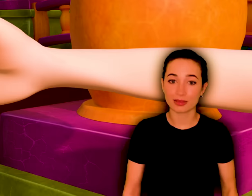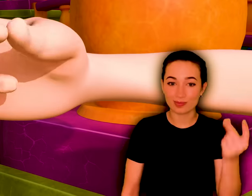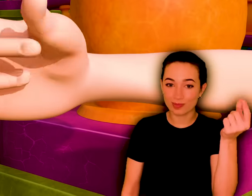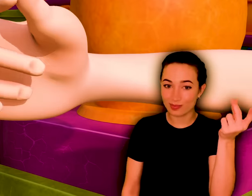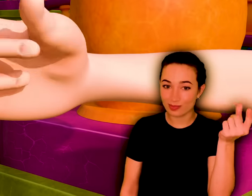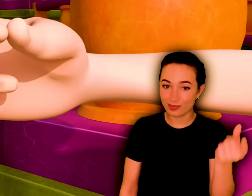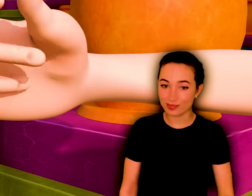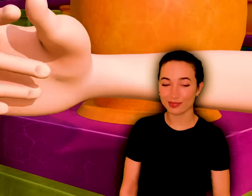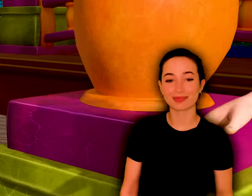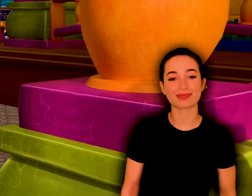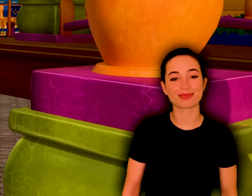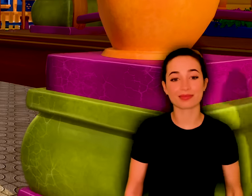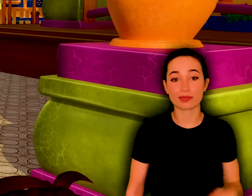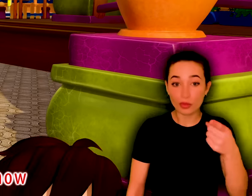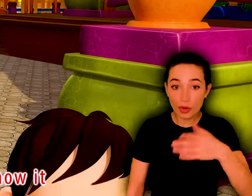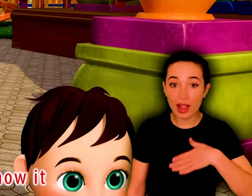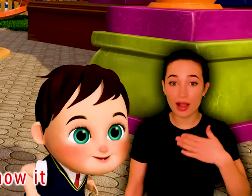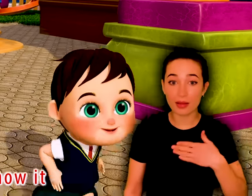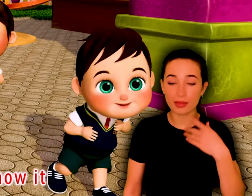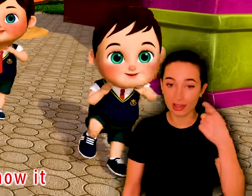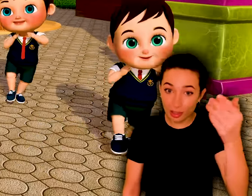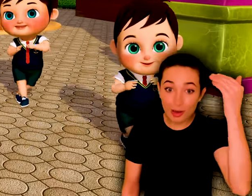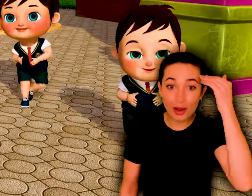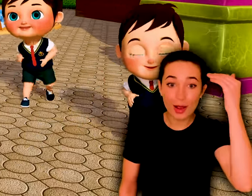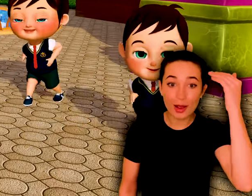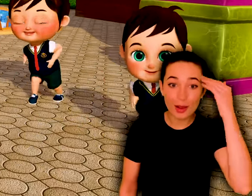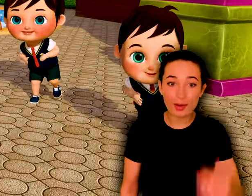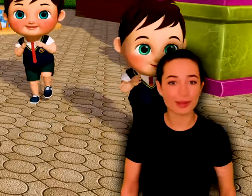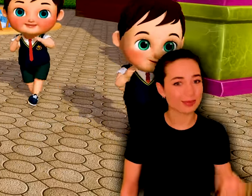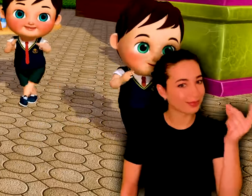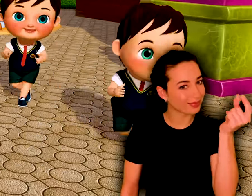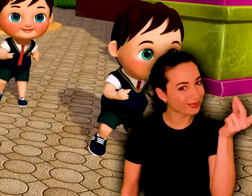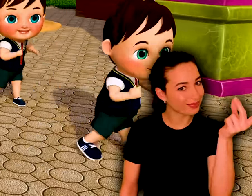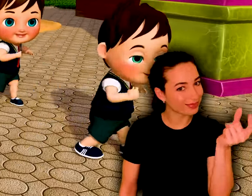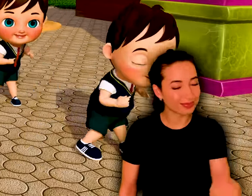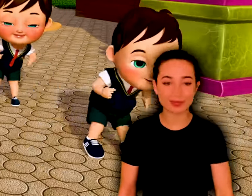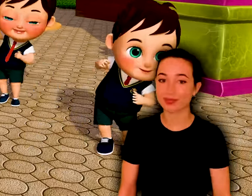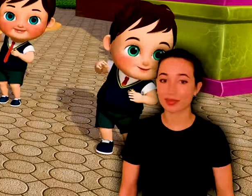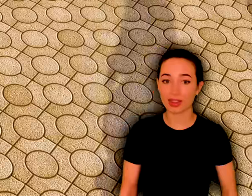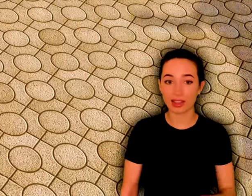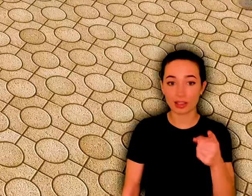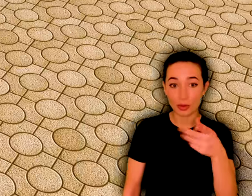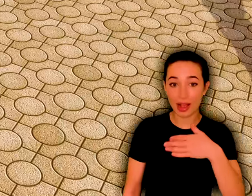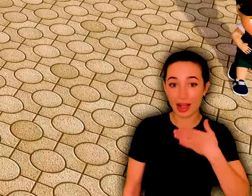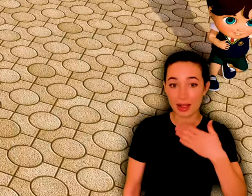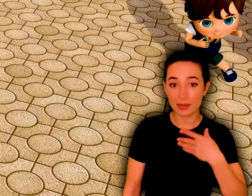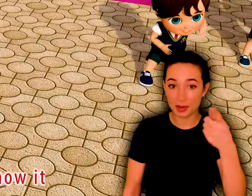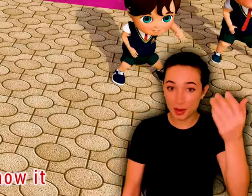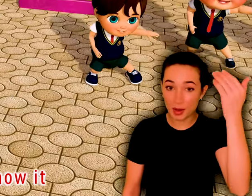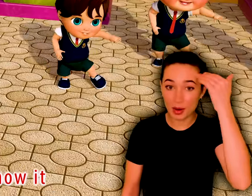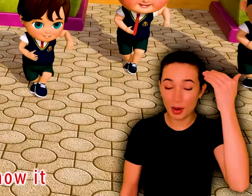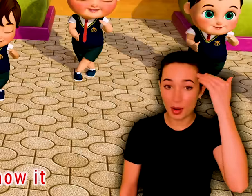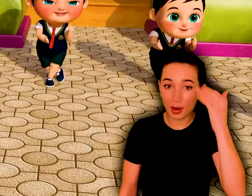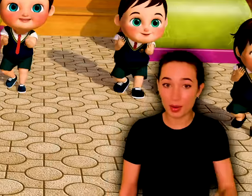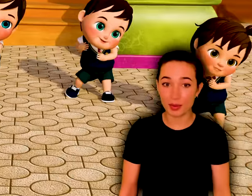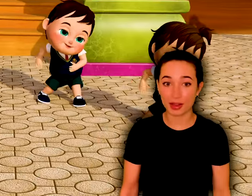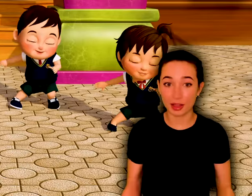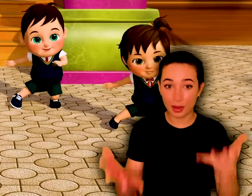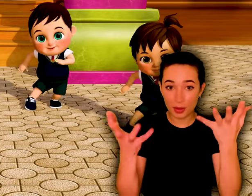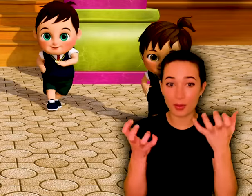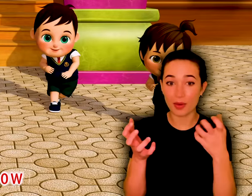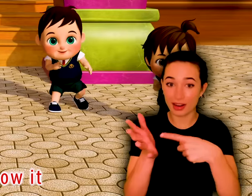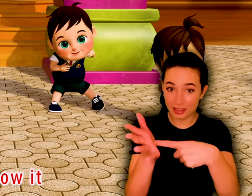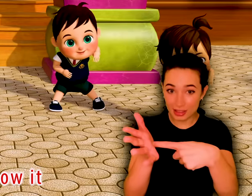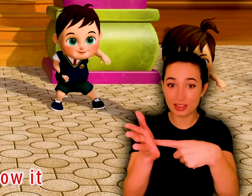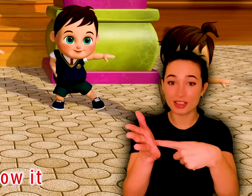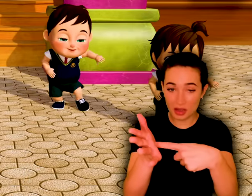your fingers. If you're happy and you know it, snap your fingers. If you're happy and you know it, and